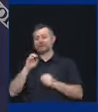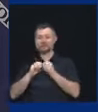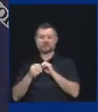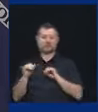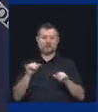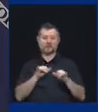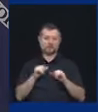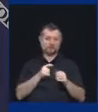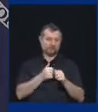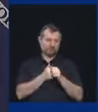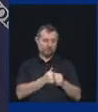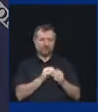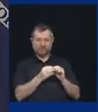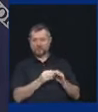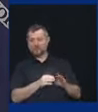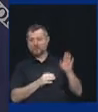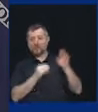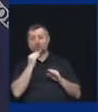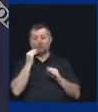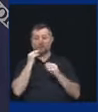Homelessness is in the numbers.